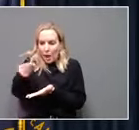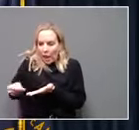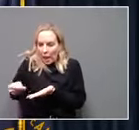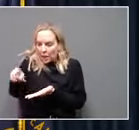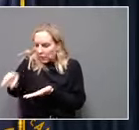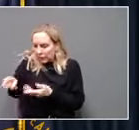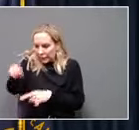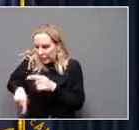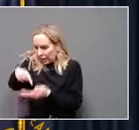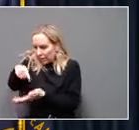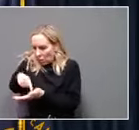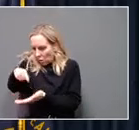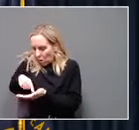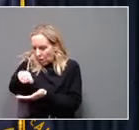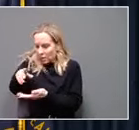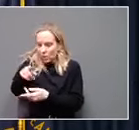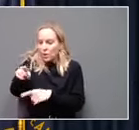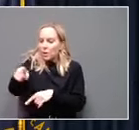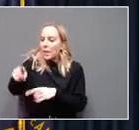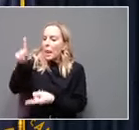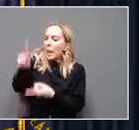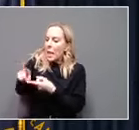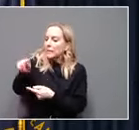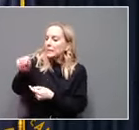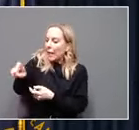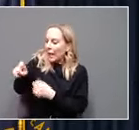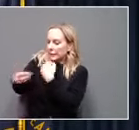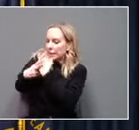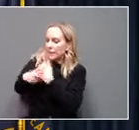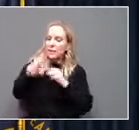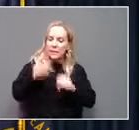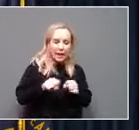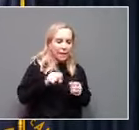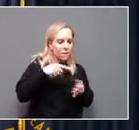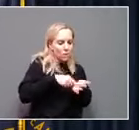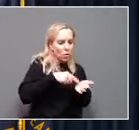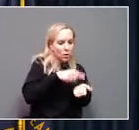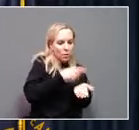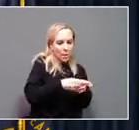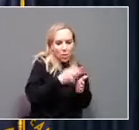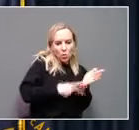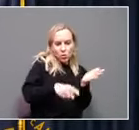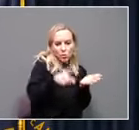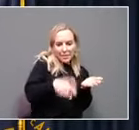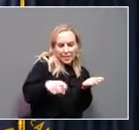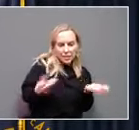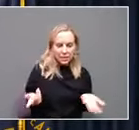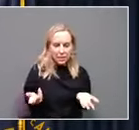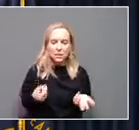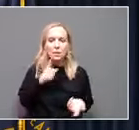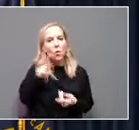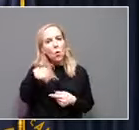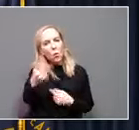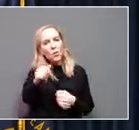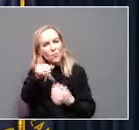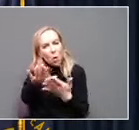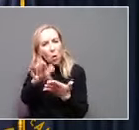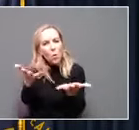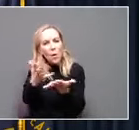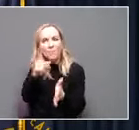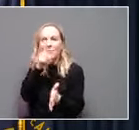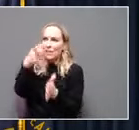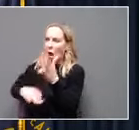you have a little bit more to buy that next thing you need. But again, this is the only thing that's out there that actually addresses what things cost